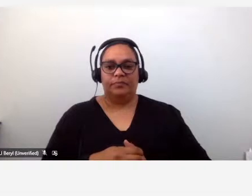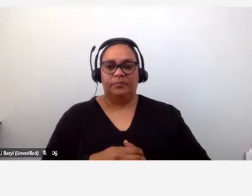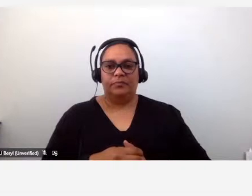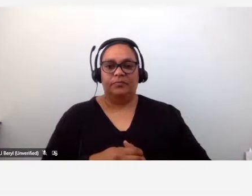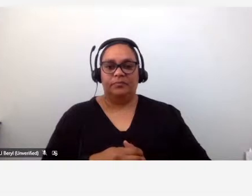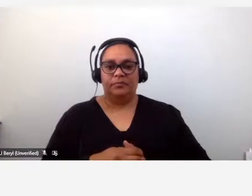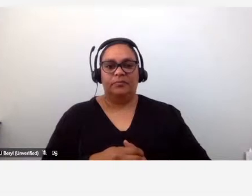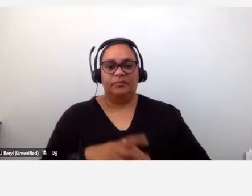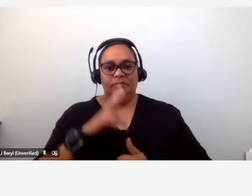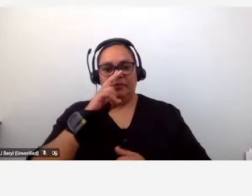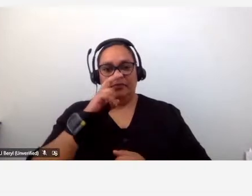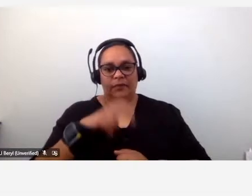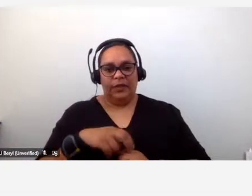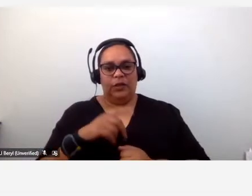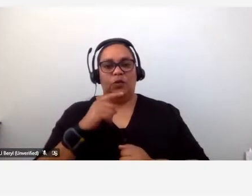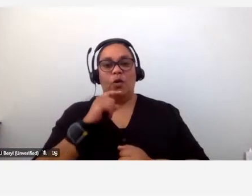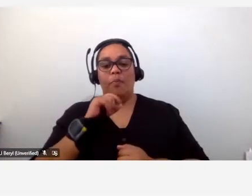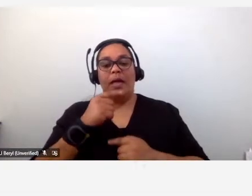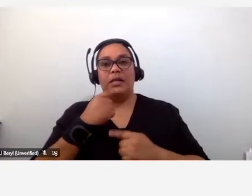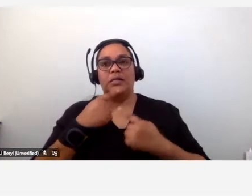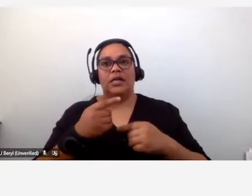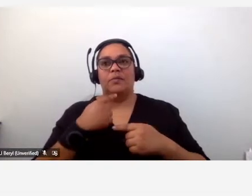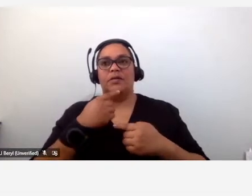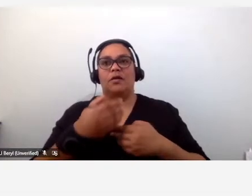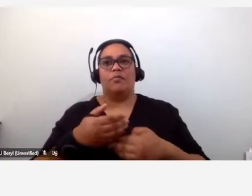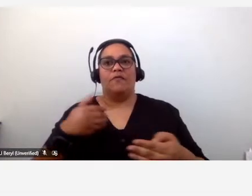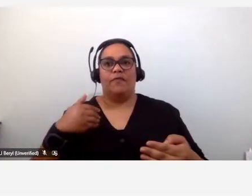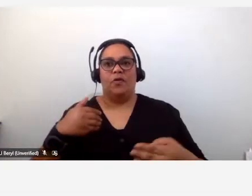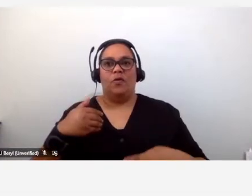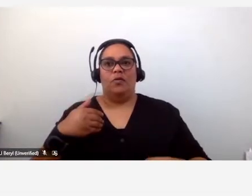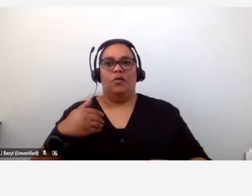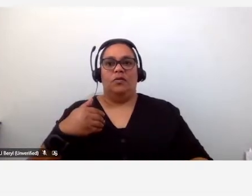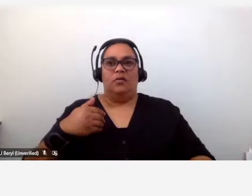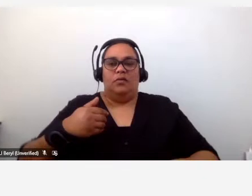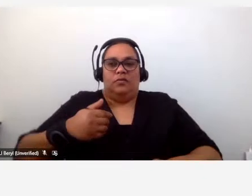One must have made this statement earlier, by the way, MEC,